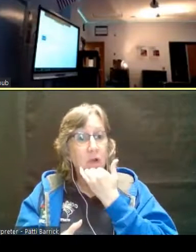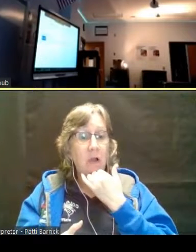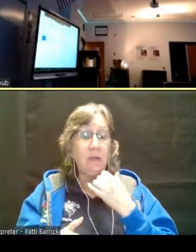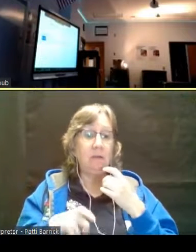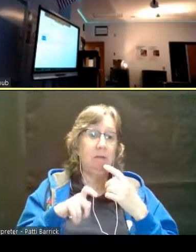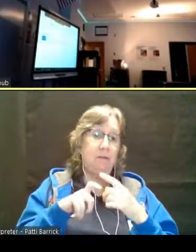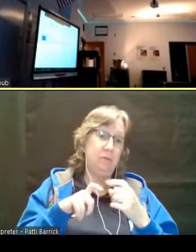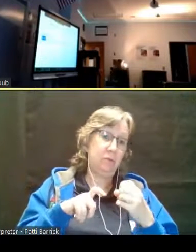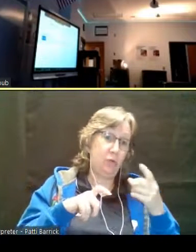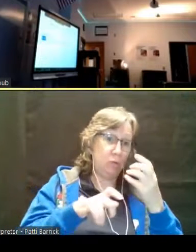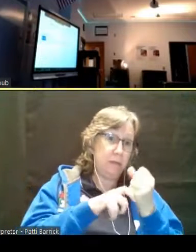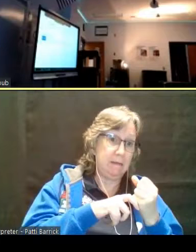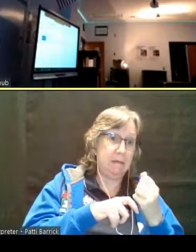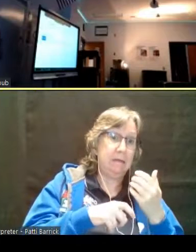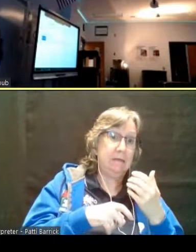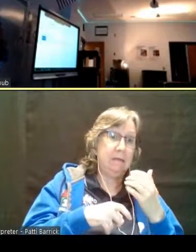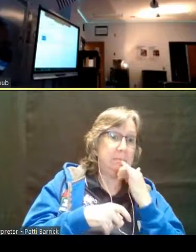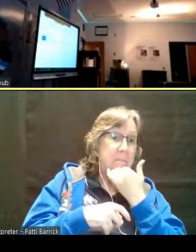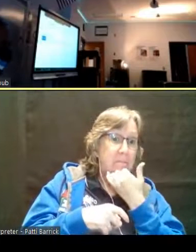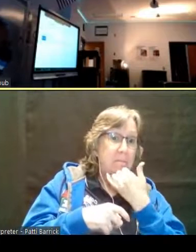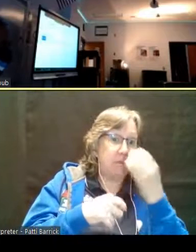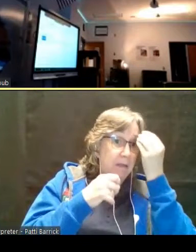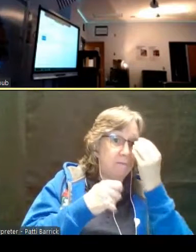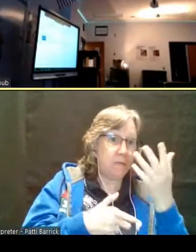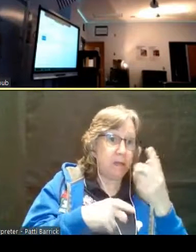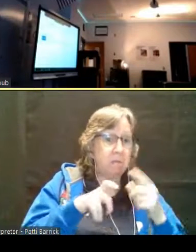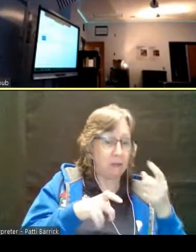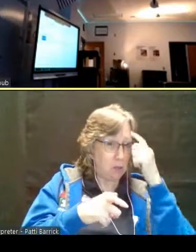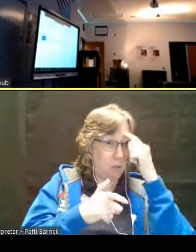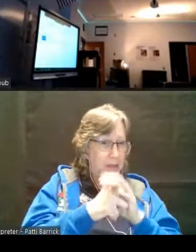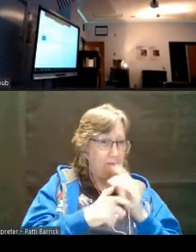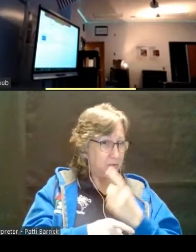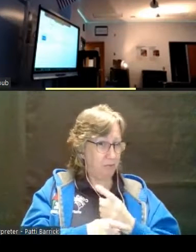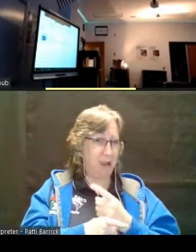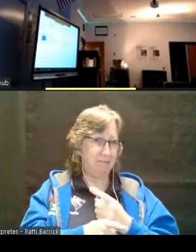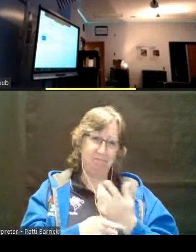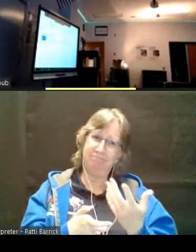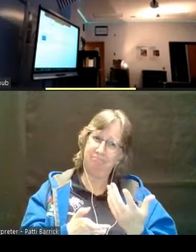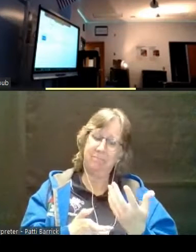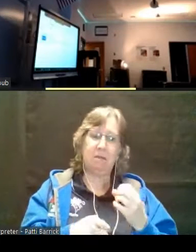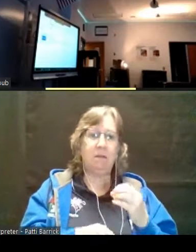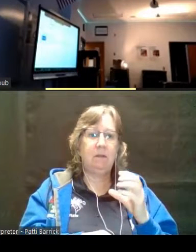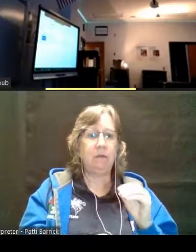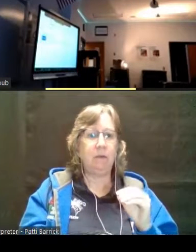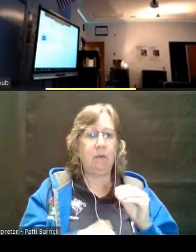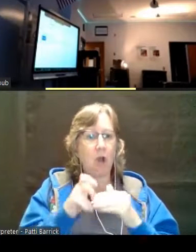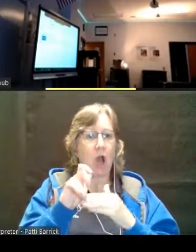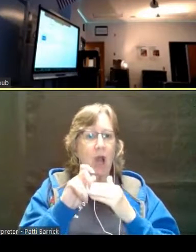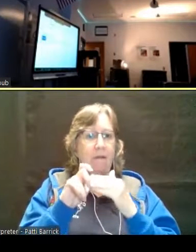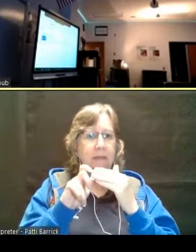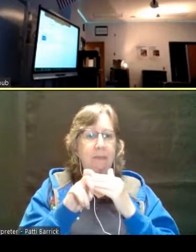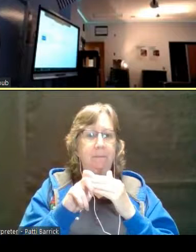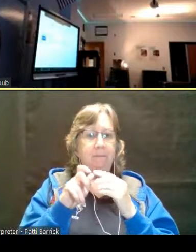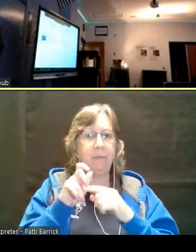believing it's true. Does that make sense? So oftentimes, and